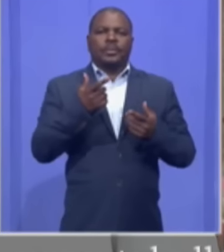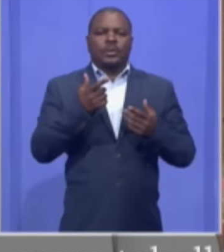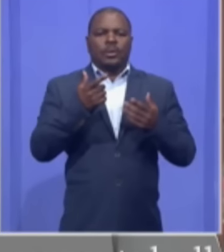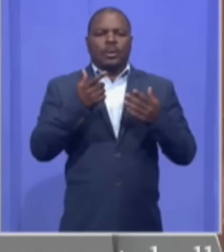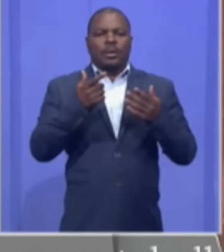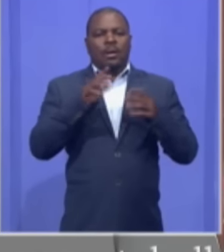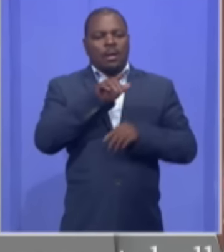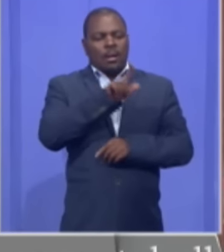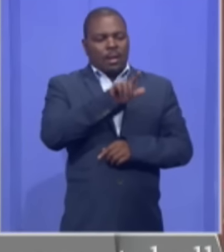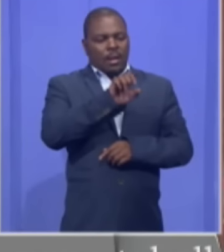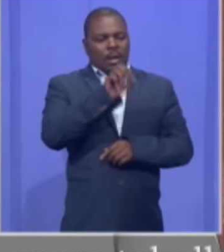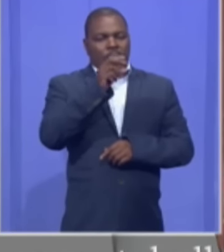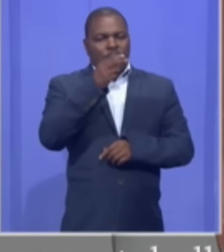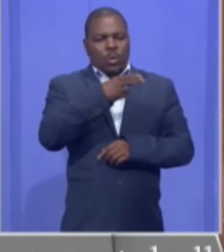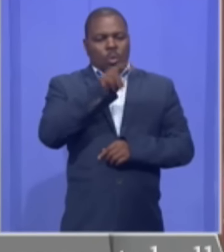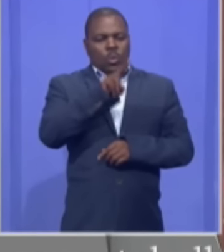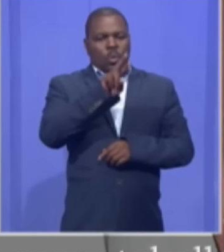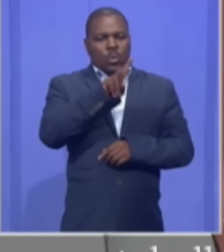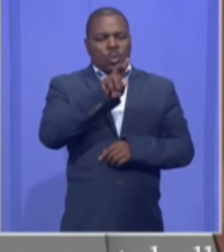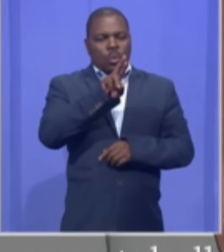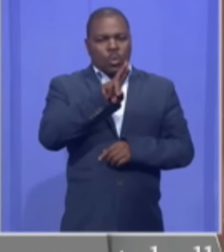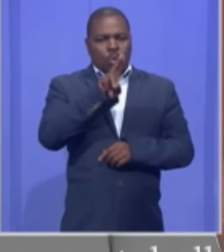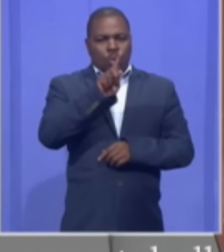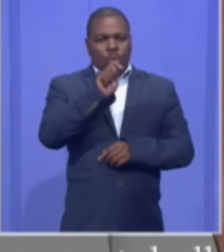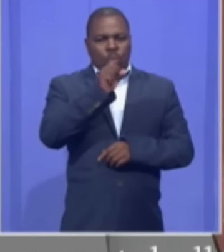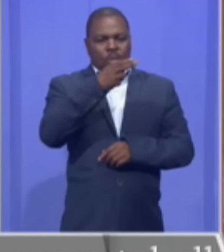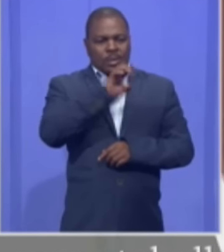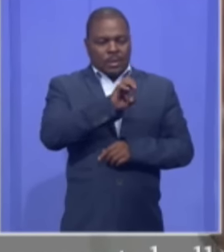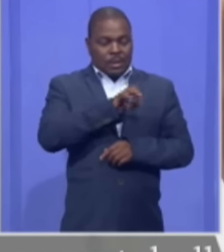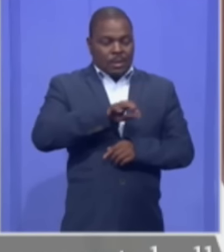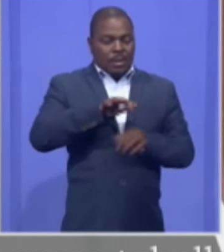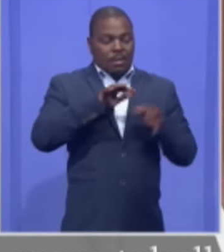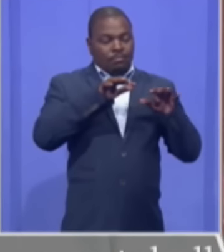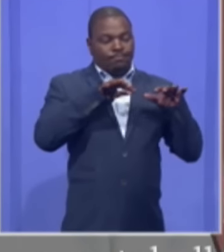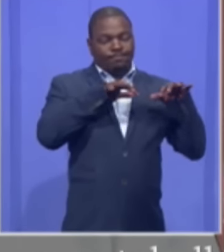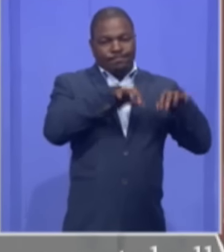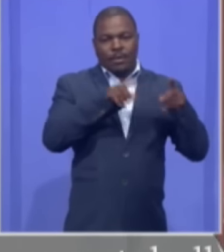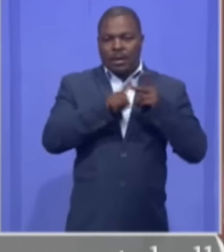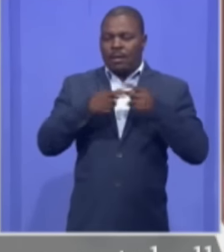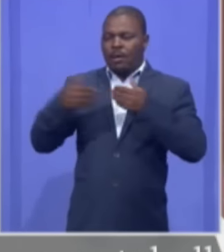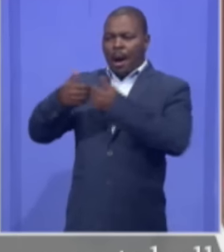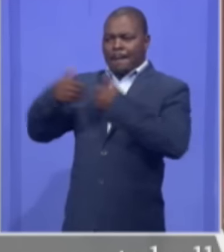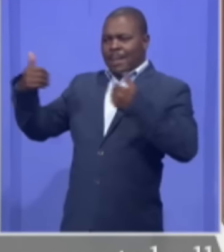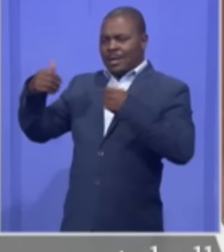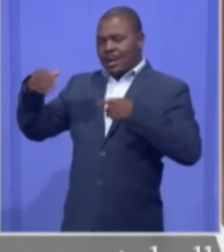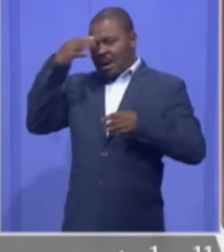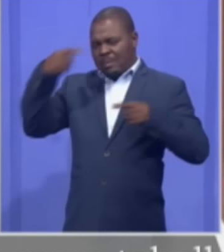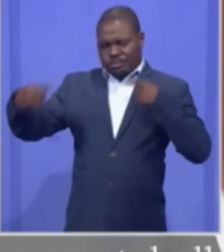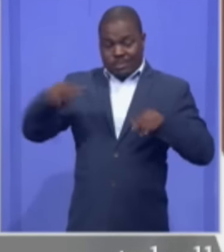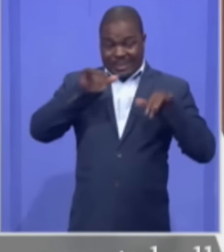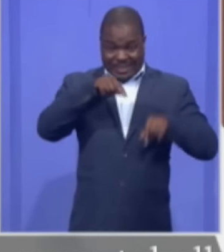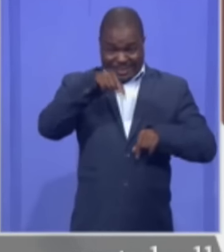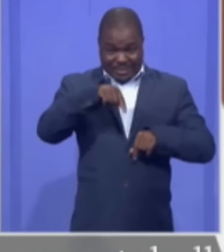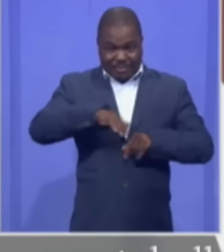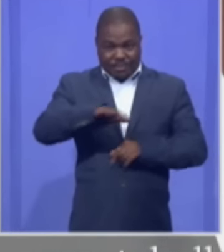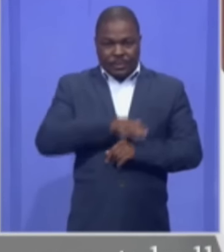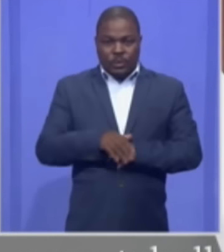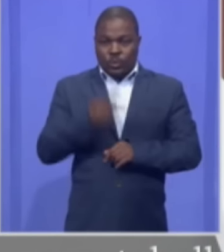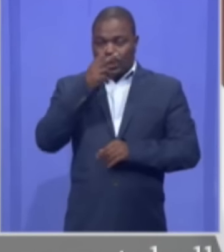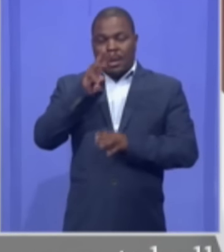ba leforotse ga ba lwantsha puso ya kgatelelo ya apartheid le ya bokoloni. Bogolo thata bomma rona ba re